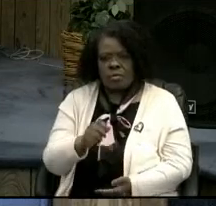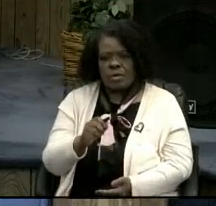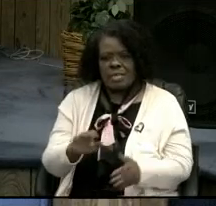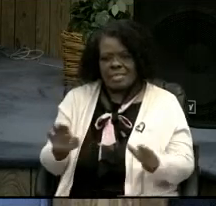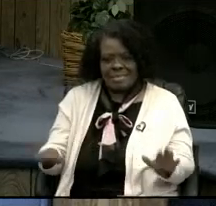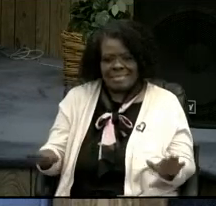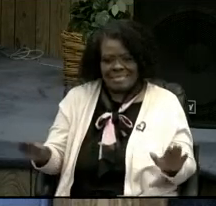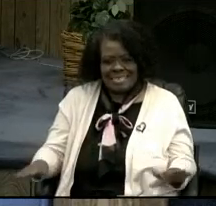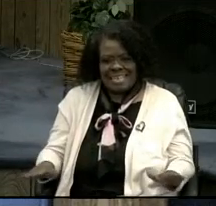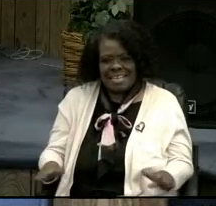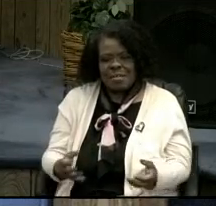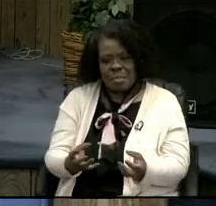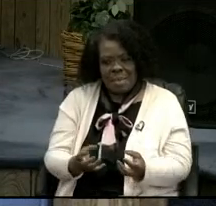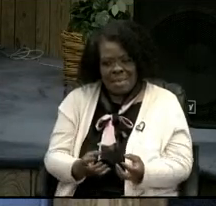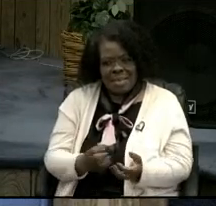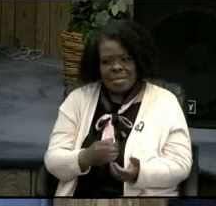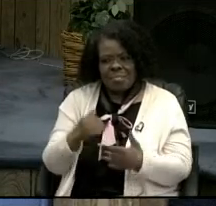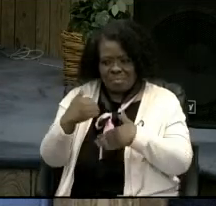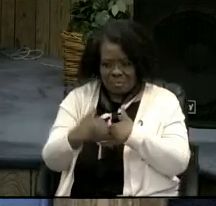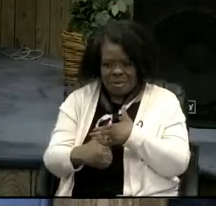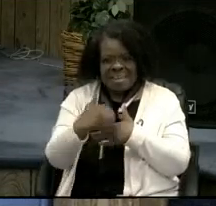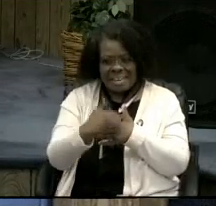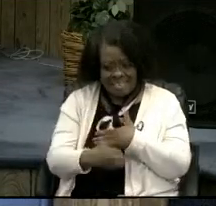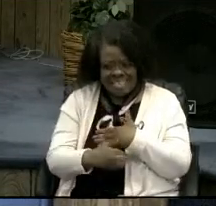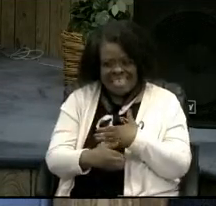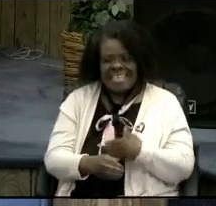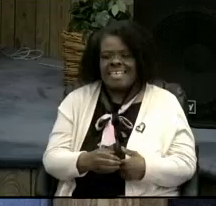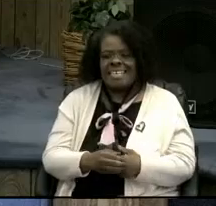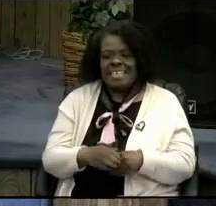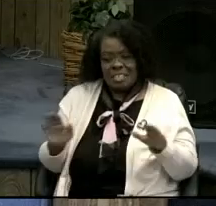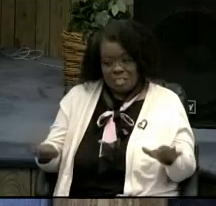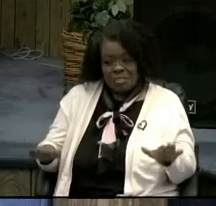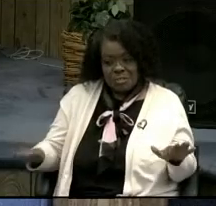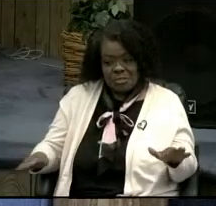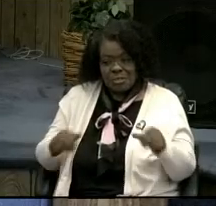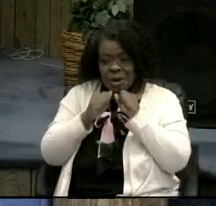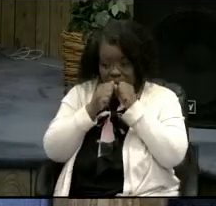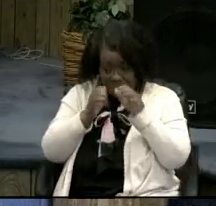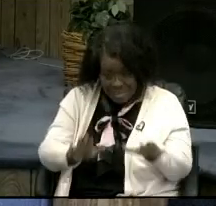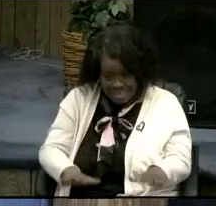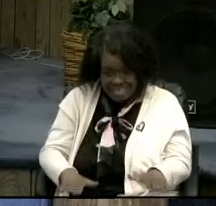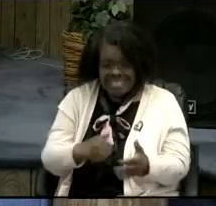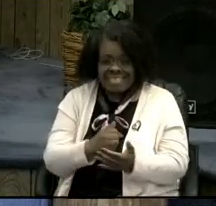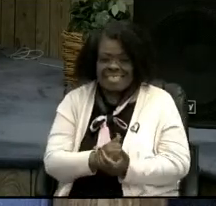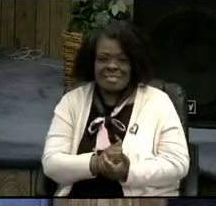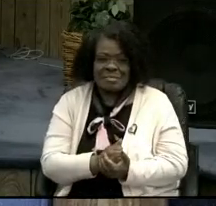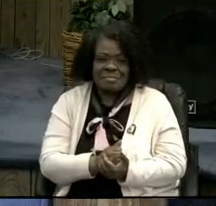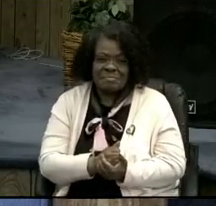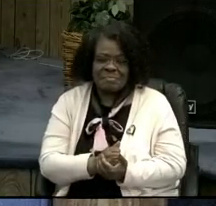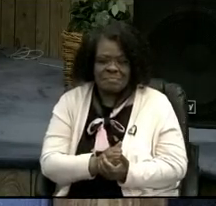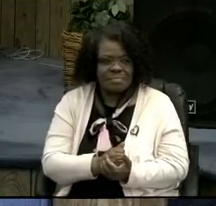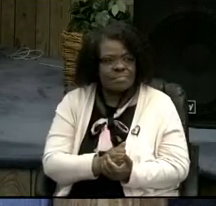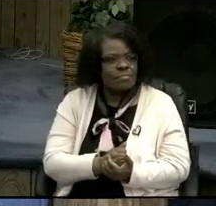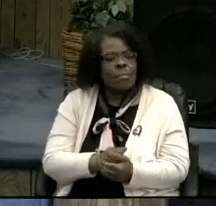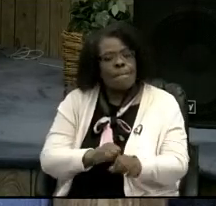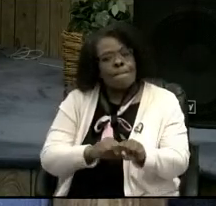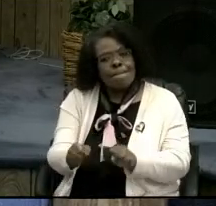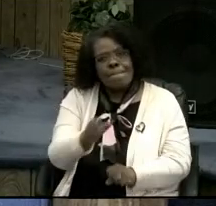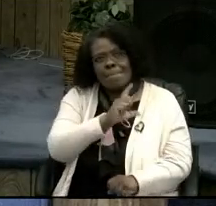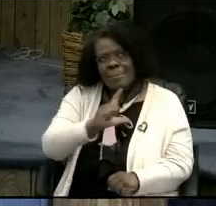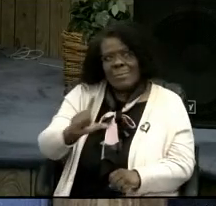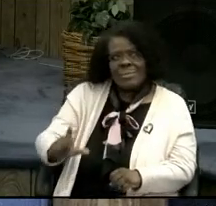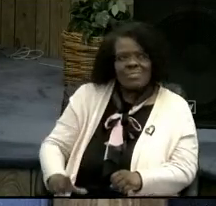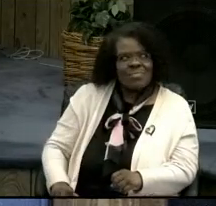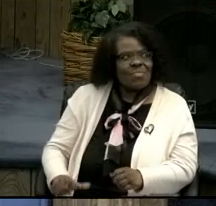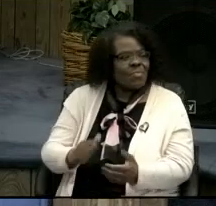lendeth, and his seed is blessed. Depart from evil and do good, and dwell forevermore. For the Lord loveth judgment, and